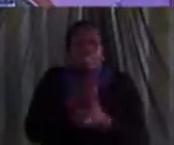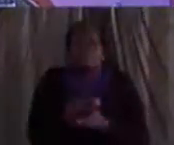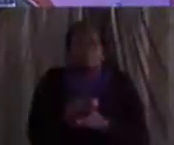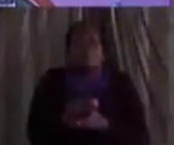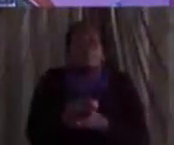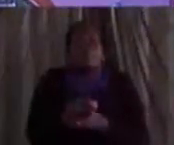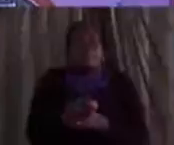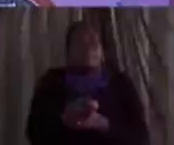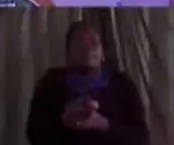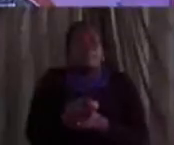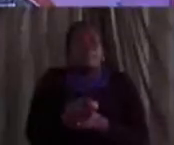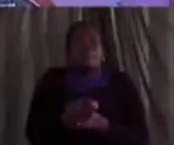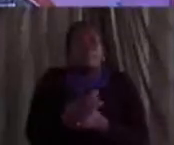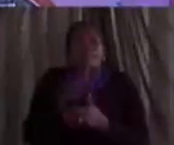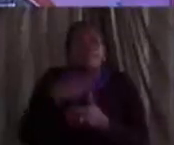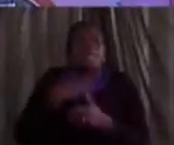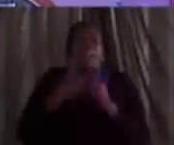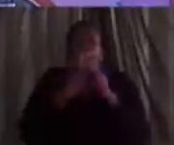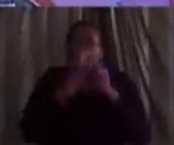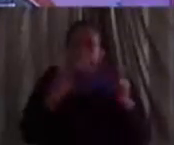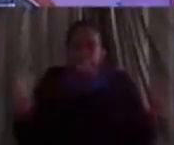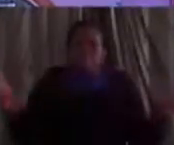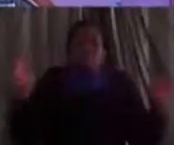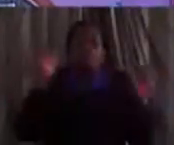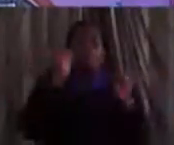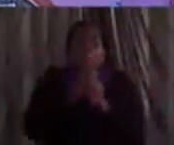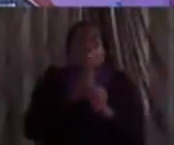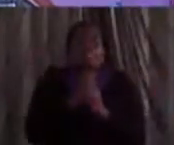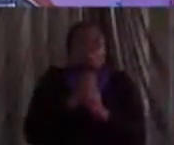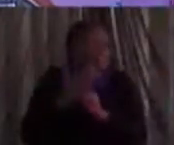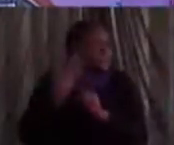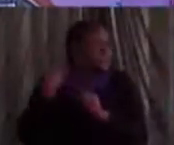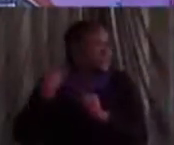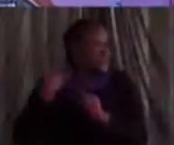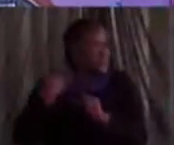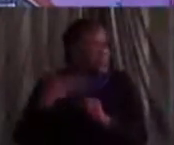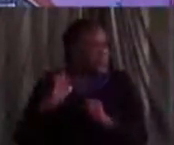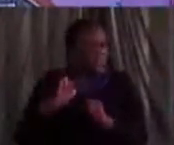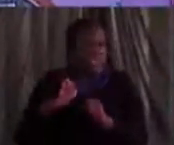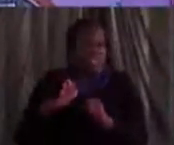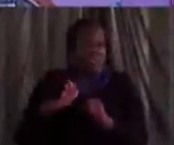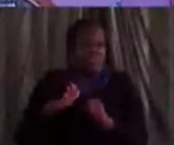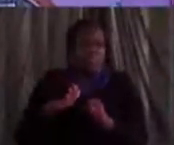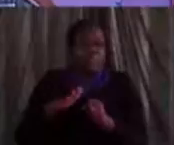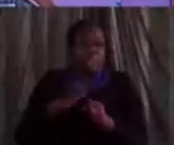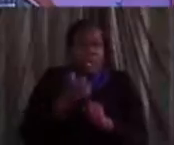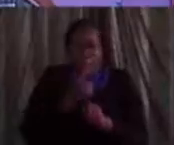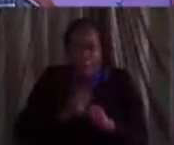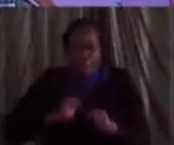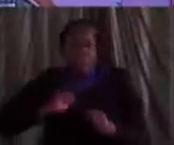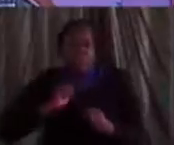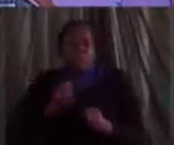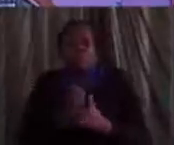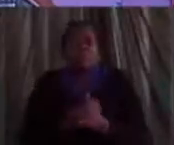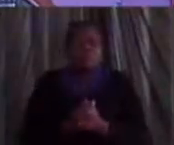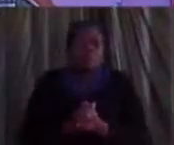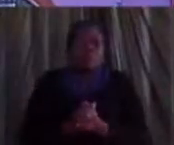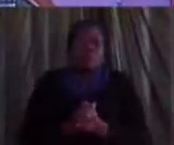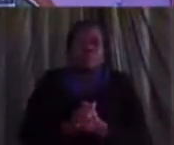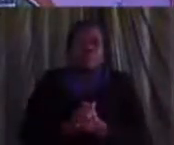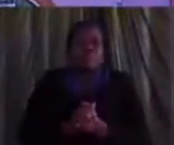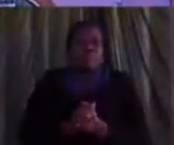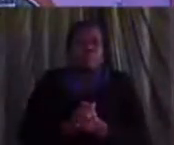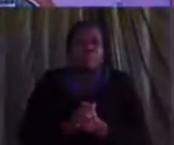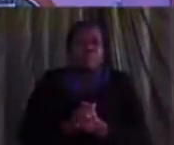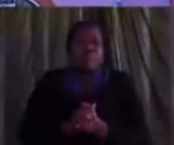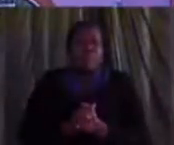sorry. I'm a peacemaker. I don't like confrontation. But you don't have to respond